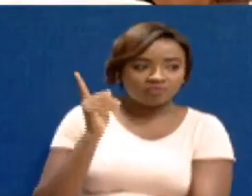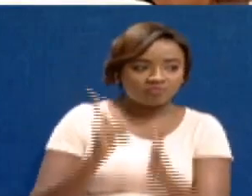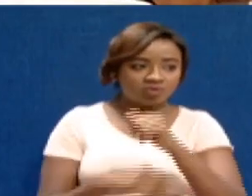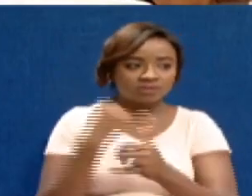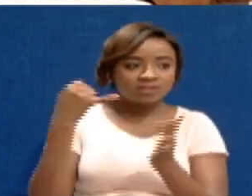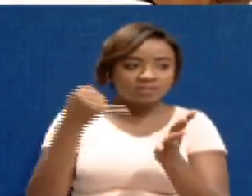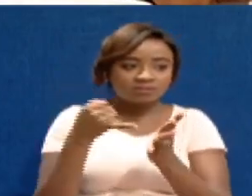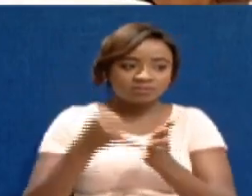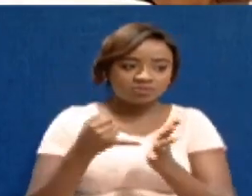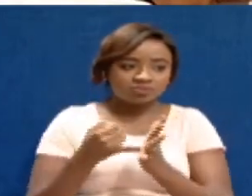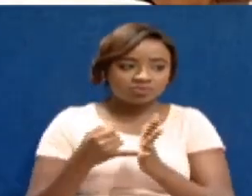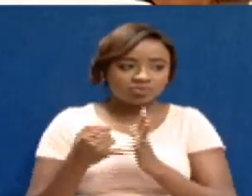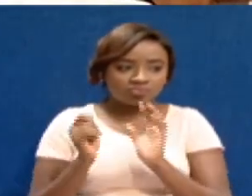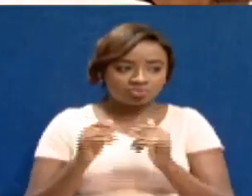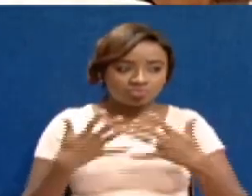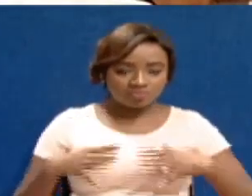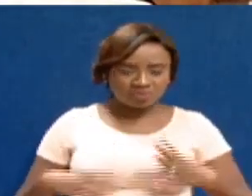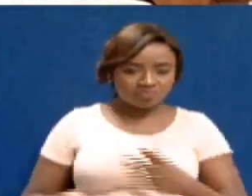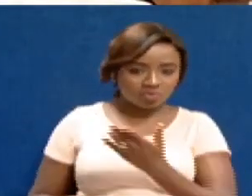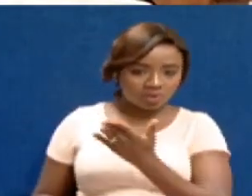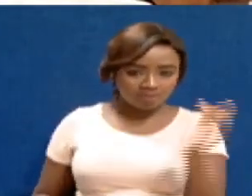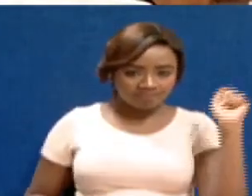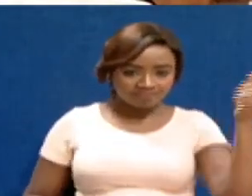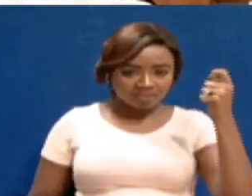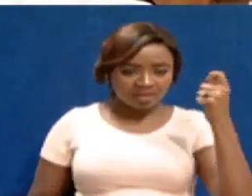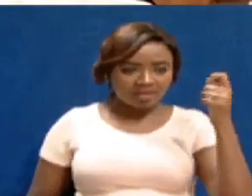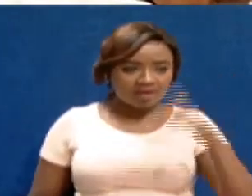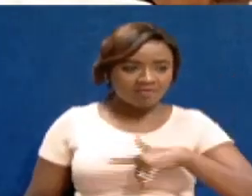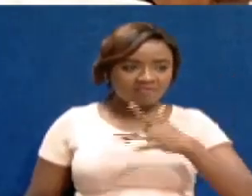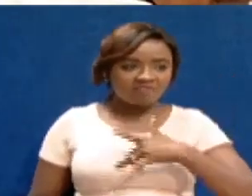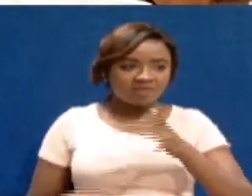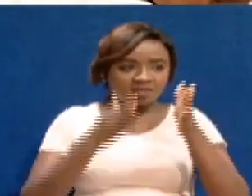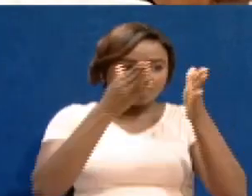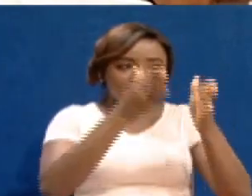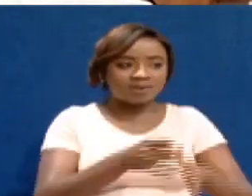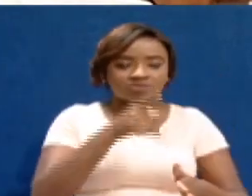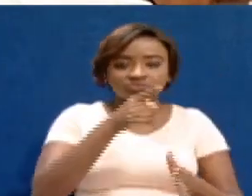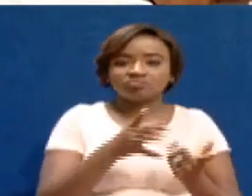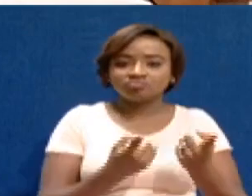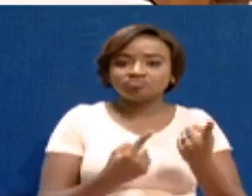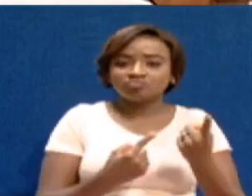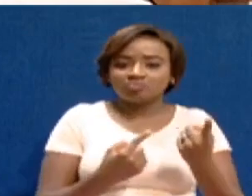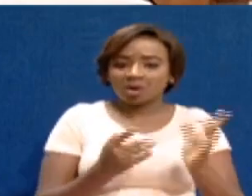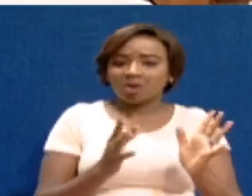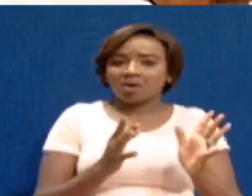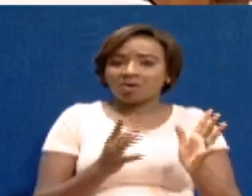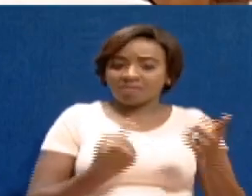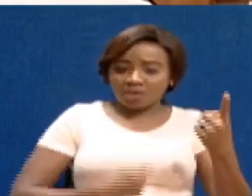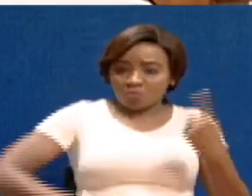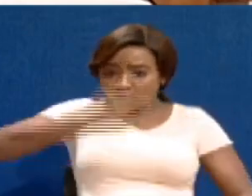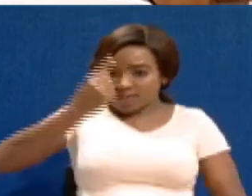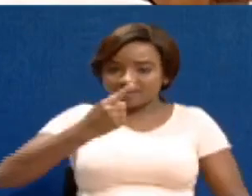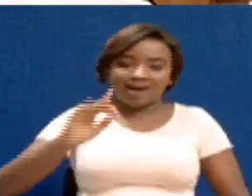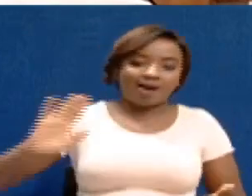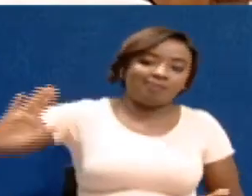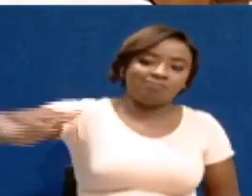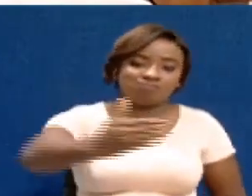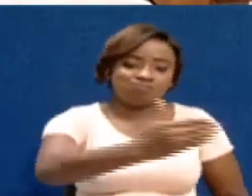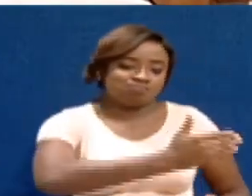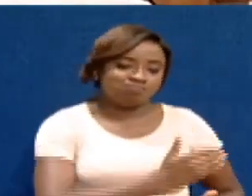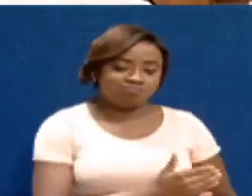undertake its work. Because when you talk about inclusivity, cohesion, and so on, that is the job of the National